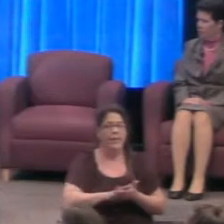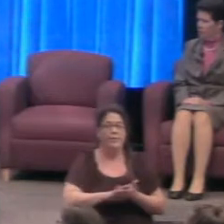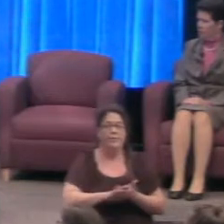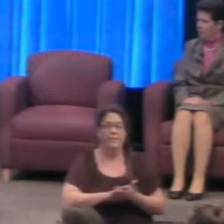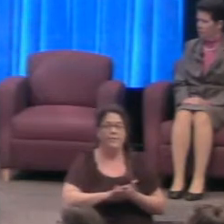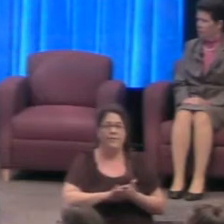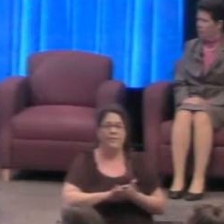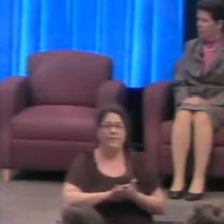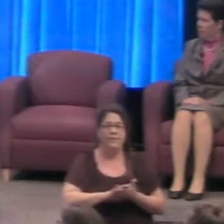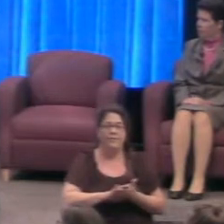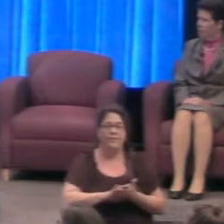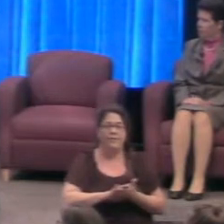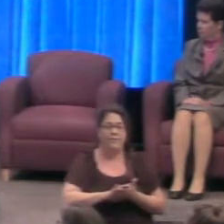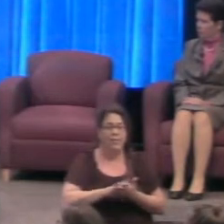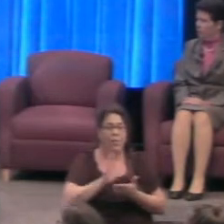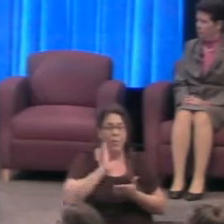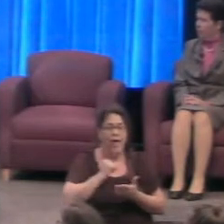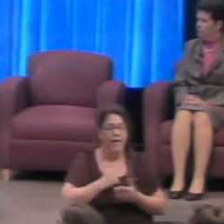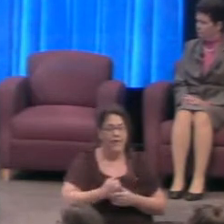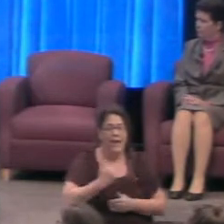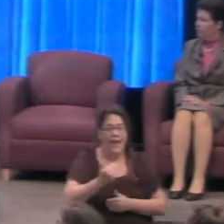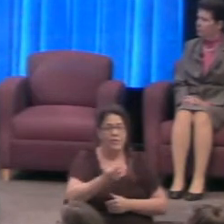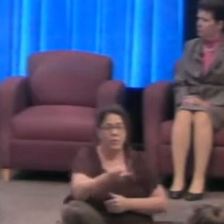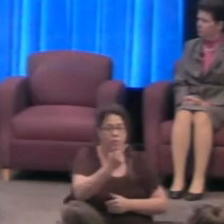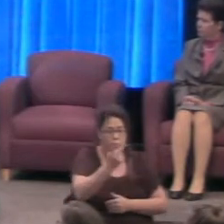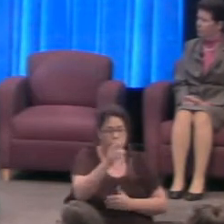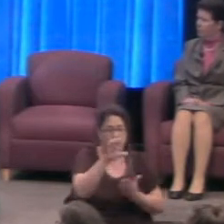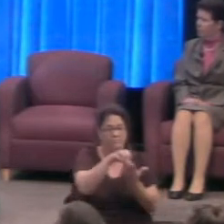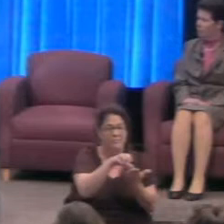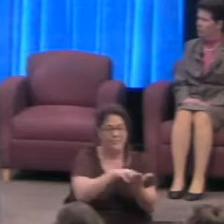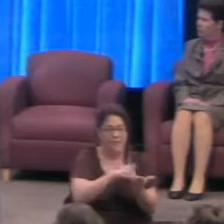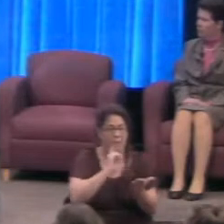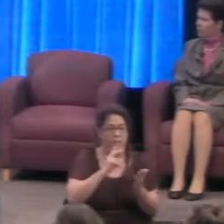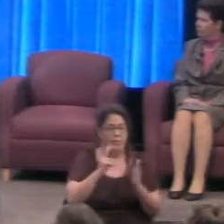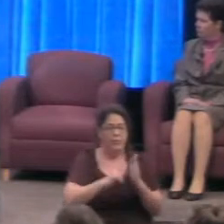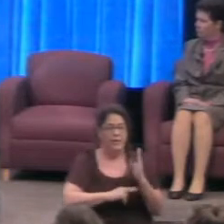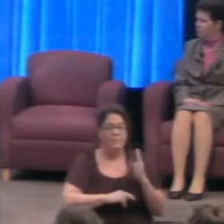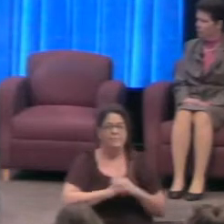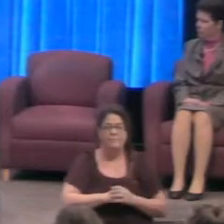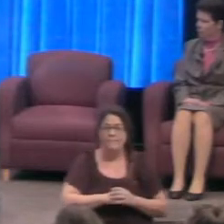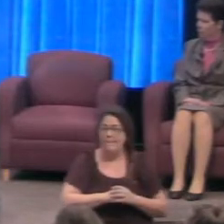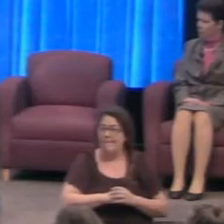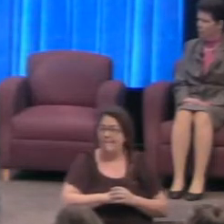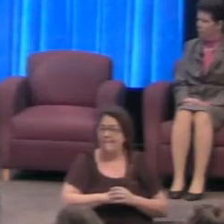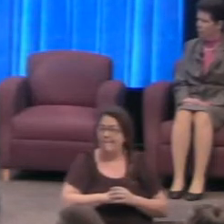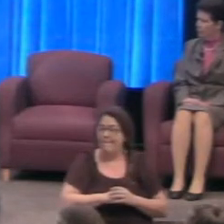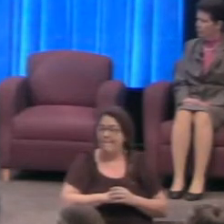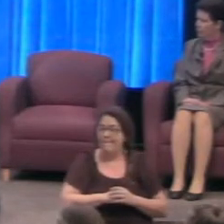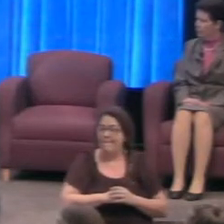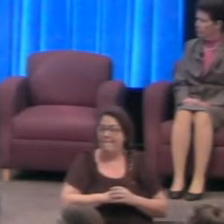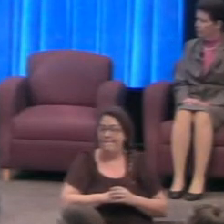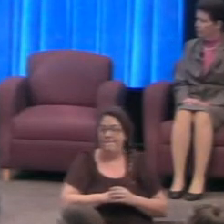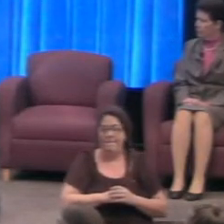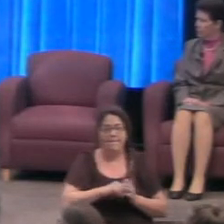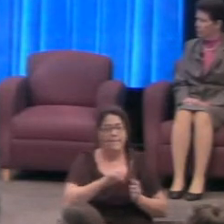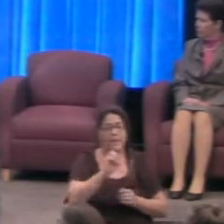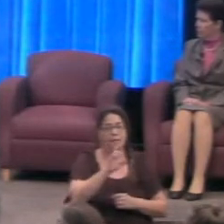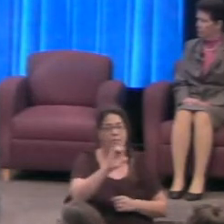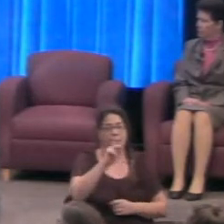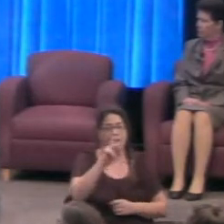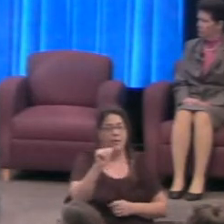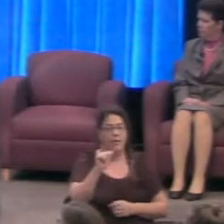these next two passages that I'm going to read here, or captions. The first is by Erica